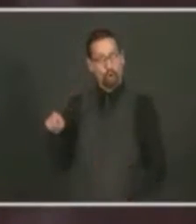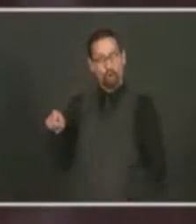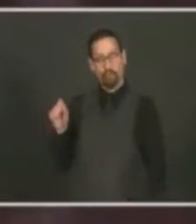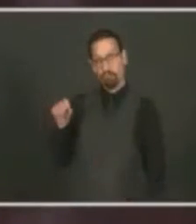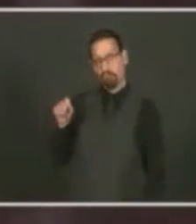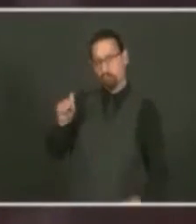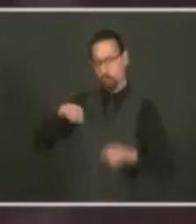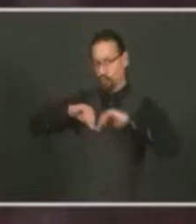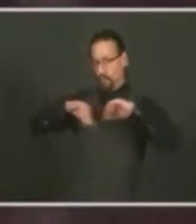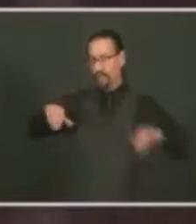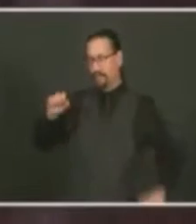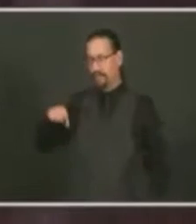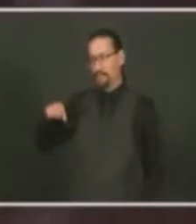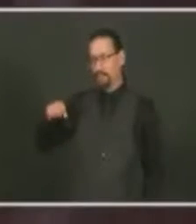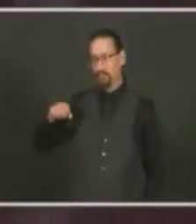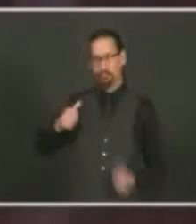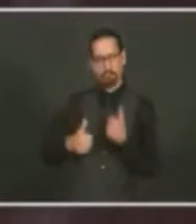And